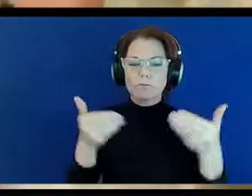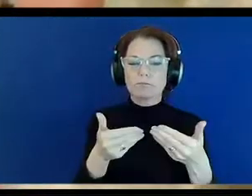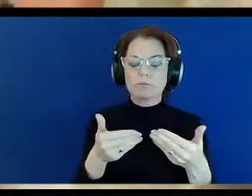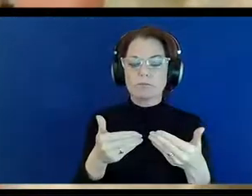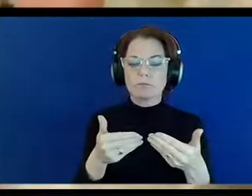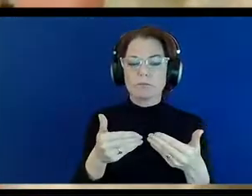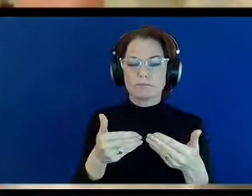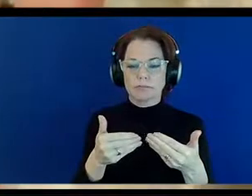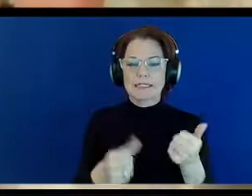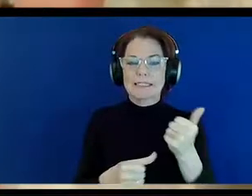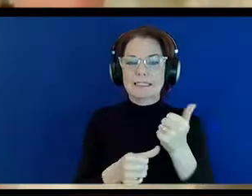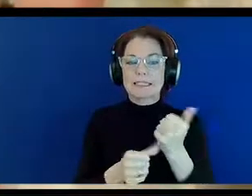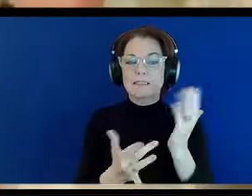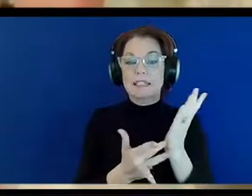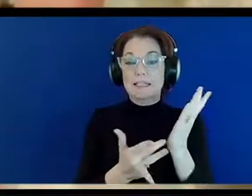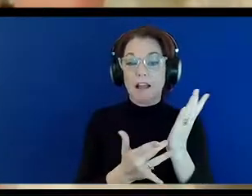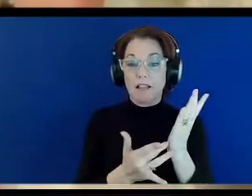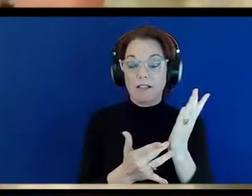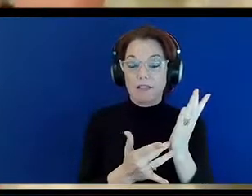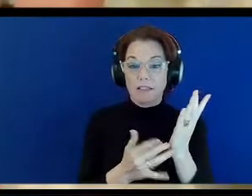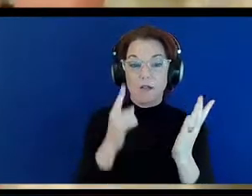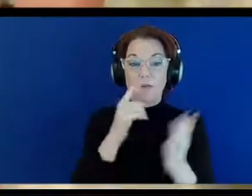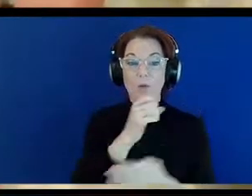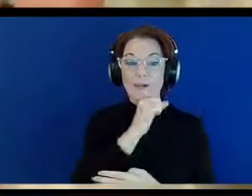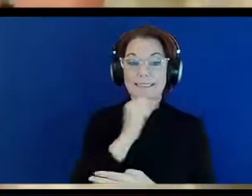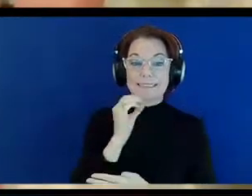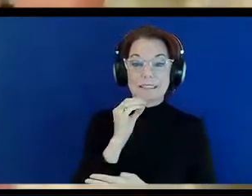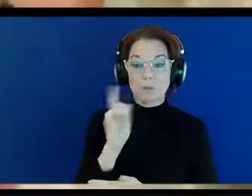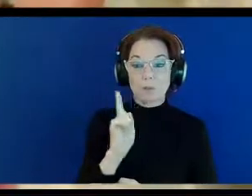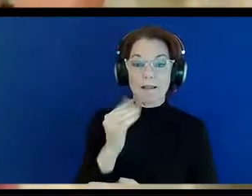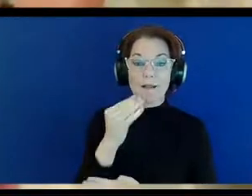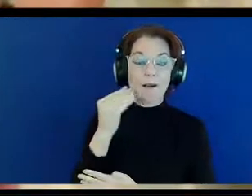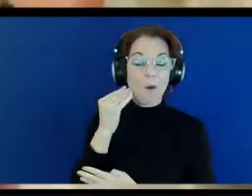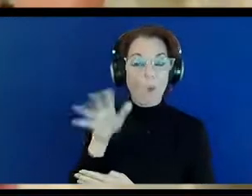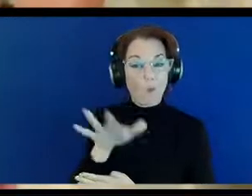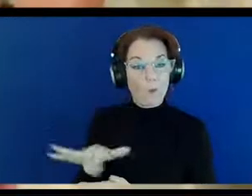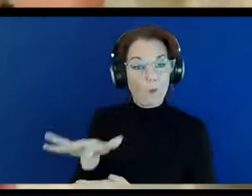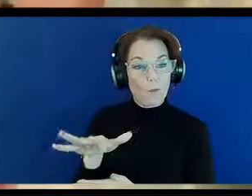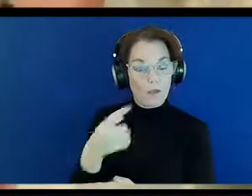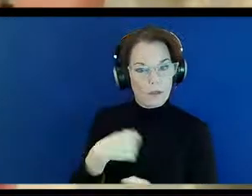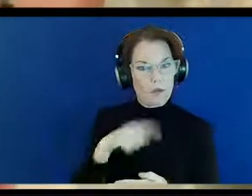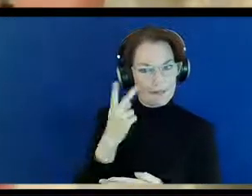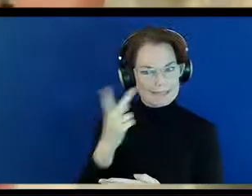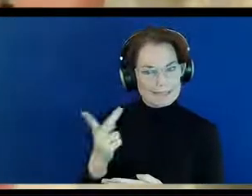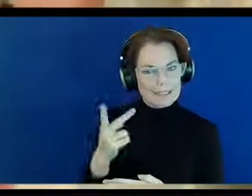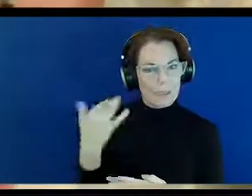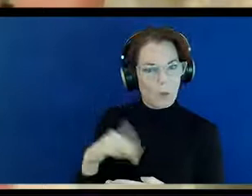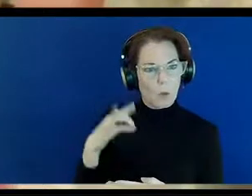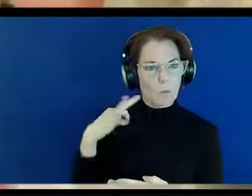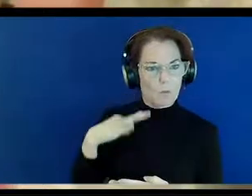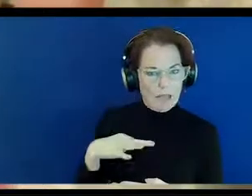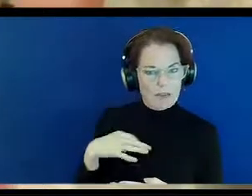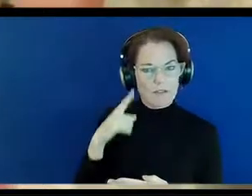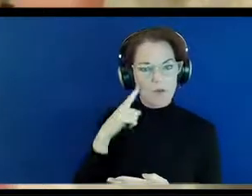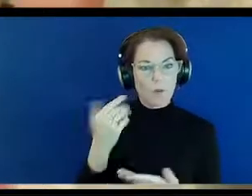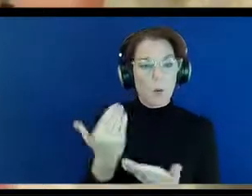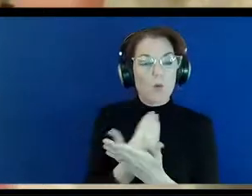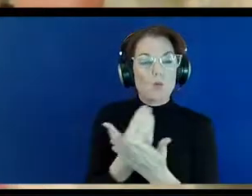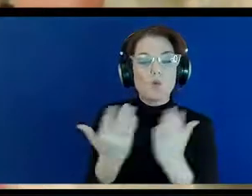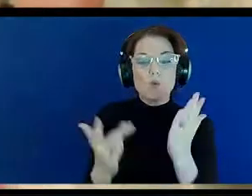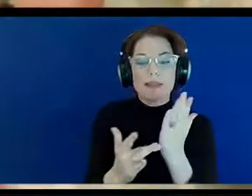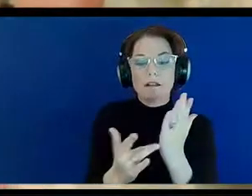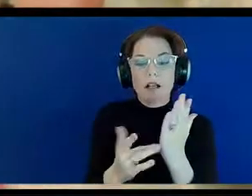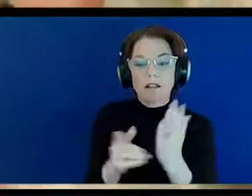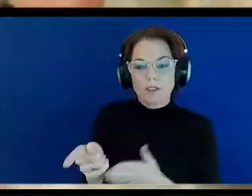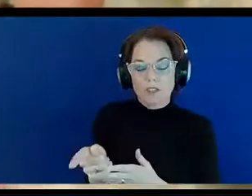at home. We know it's important to age in place, and we're increasingly seeing the benefits of new and innovative technology changing the